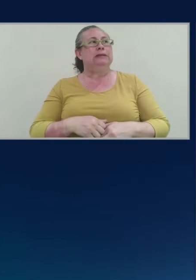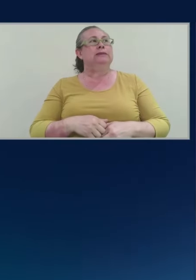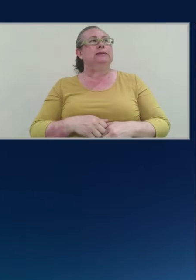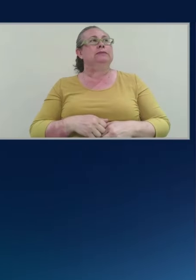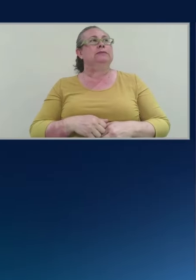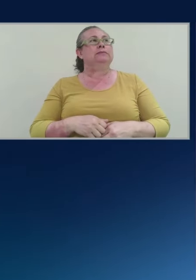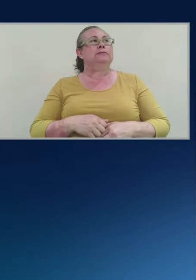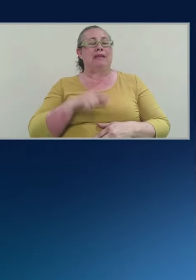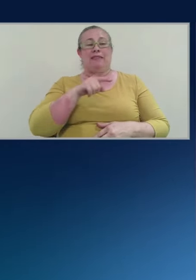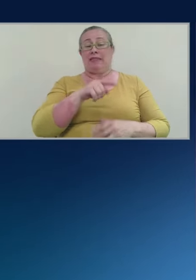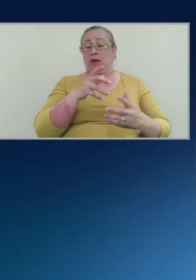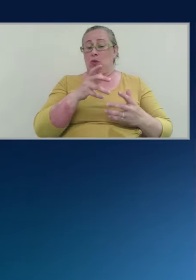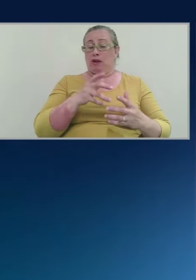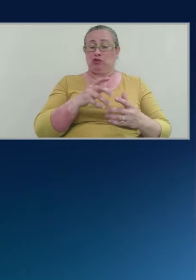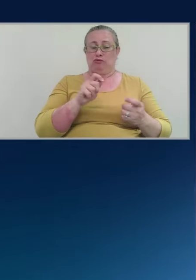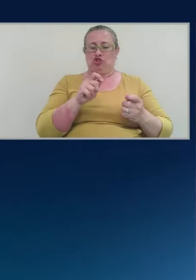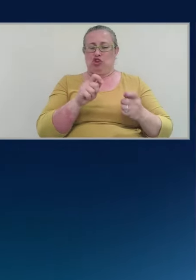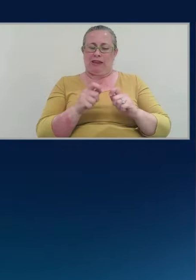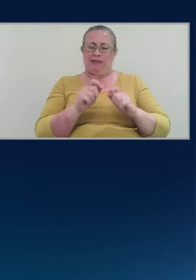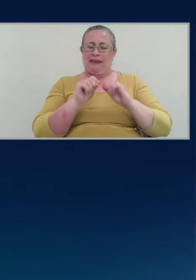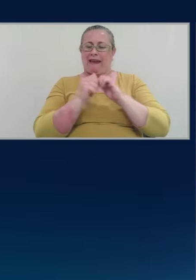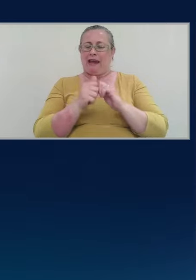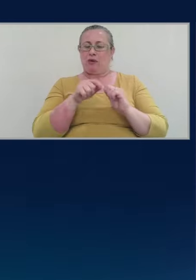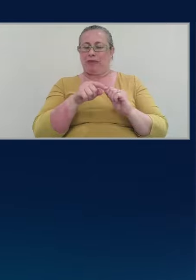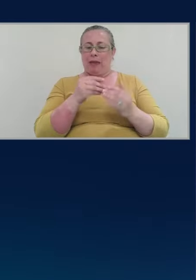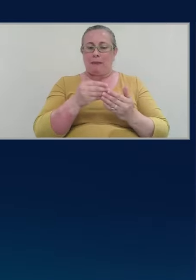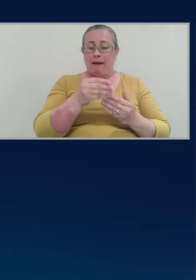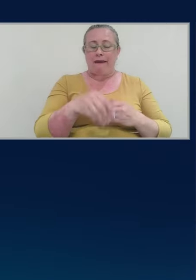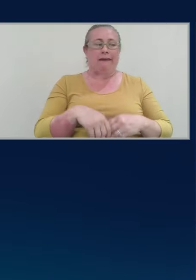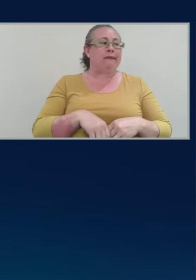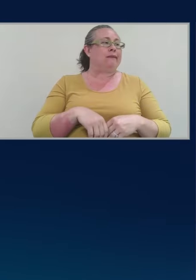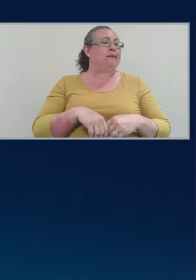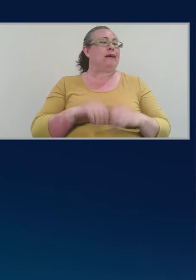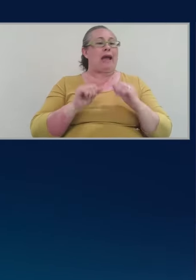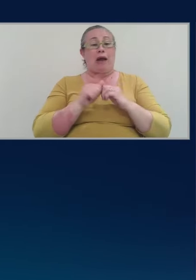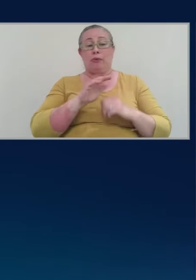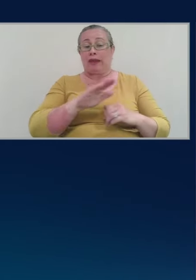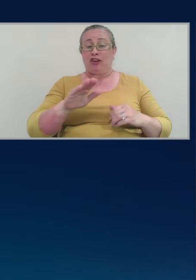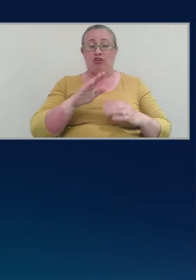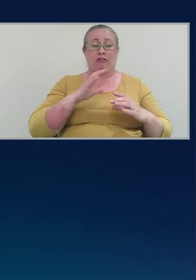change the paradigm of how they buy, how their customers